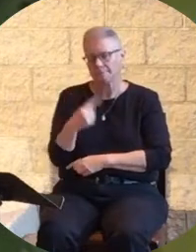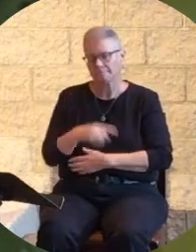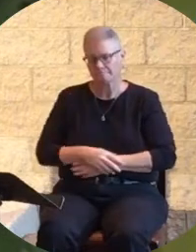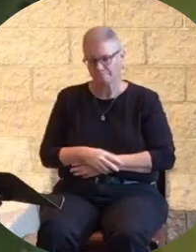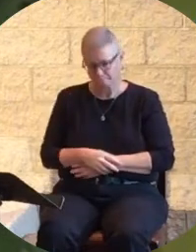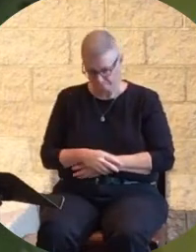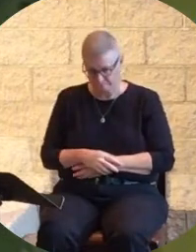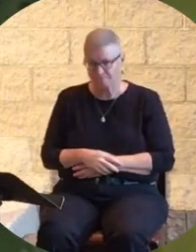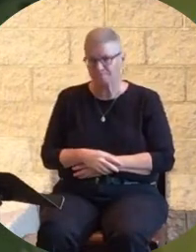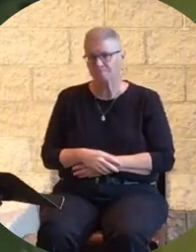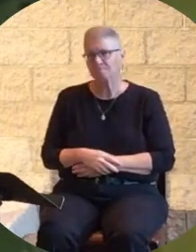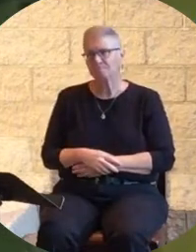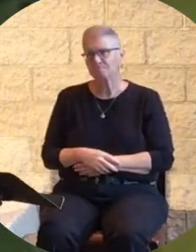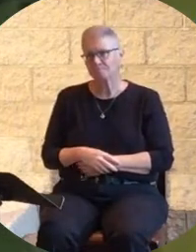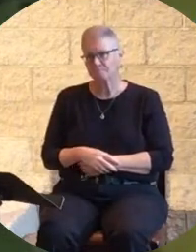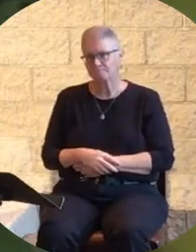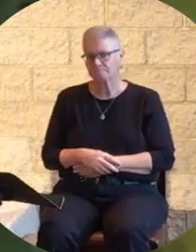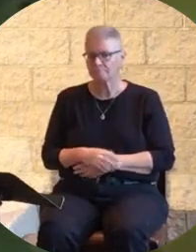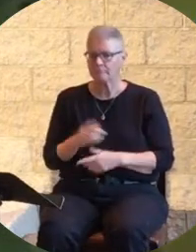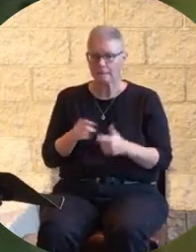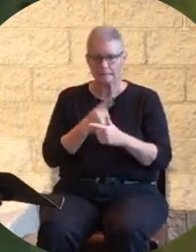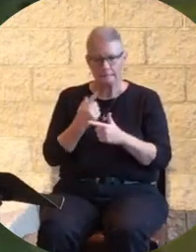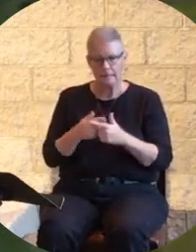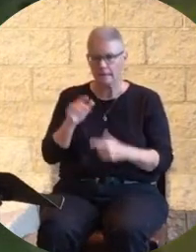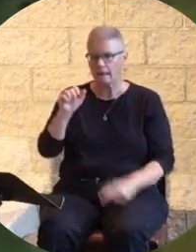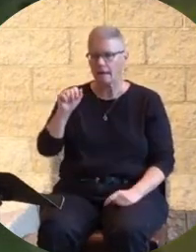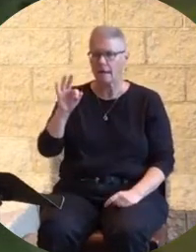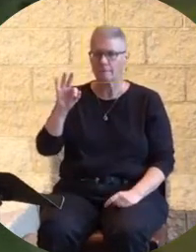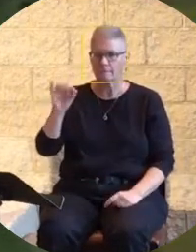And then there was the invasion of Afghanistan.